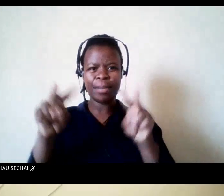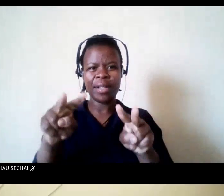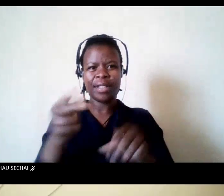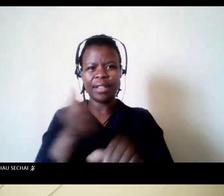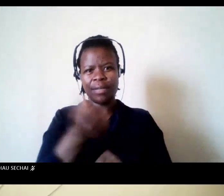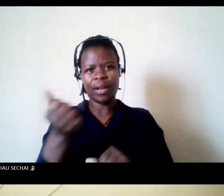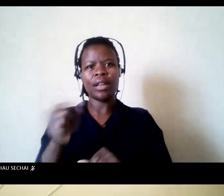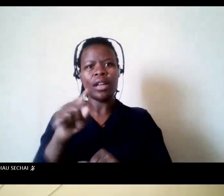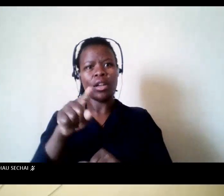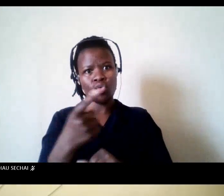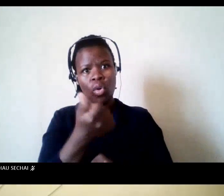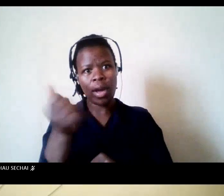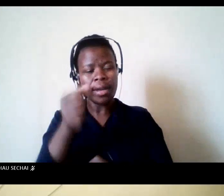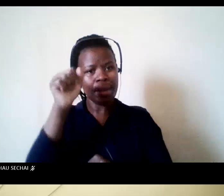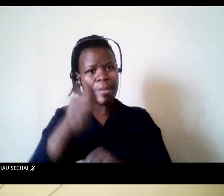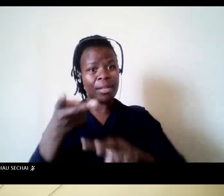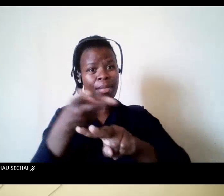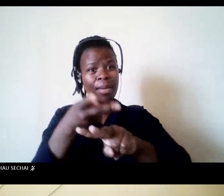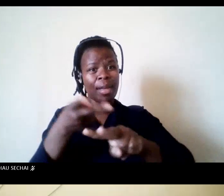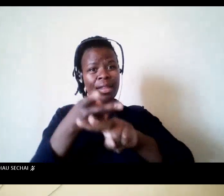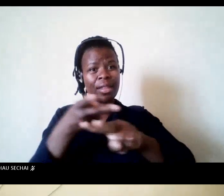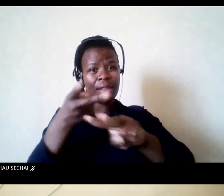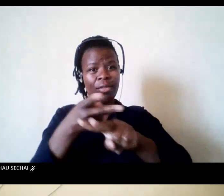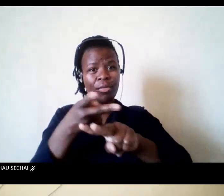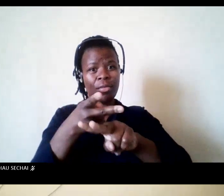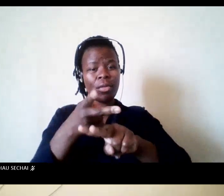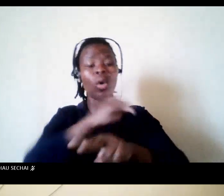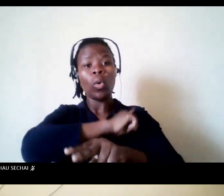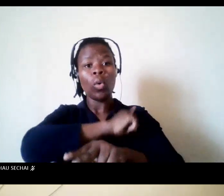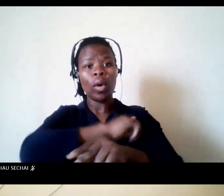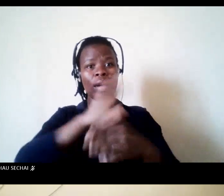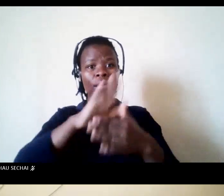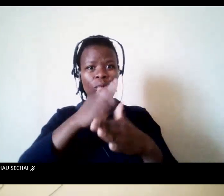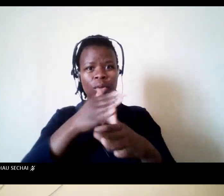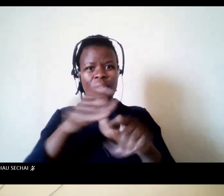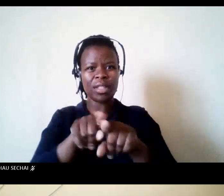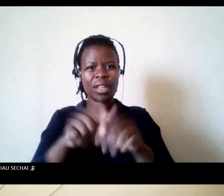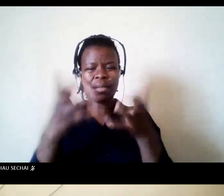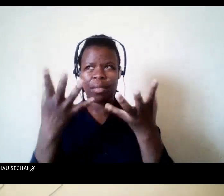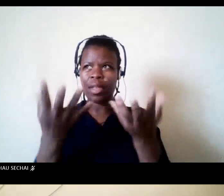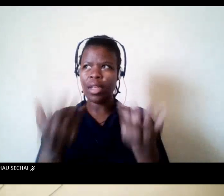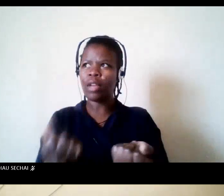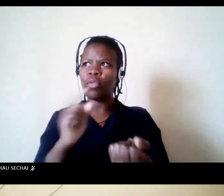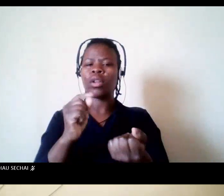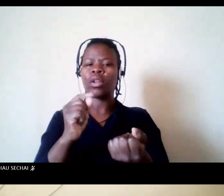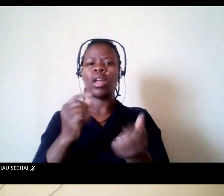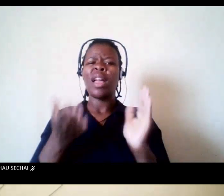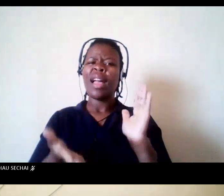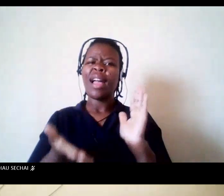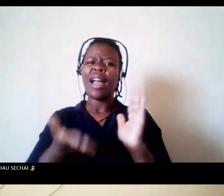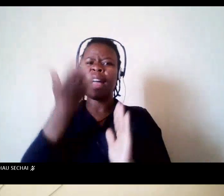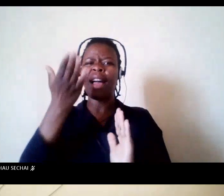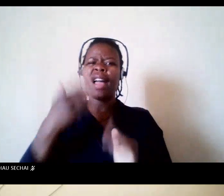careful about. Because we still have a high prevalence of